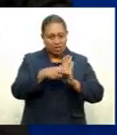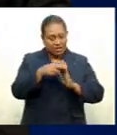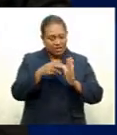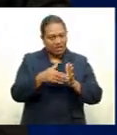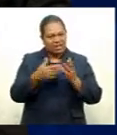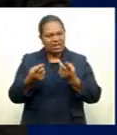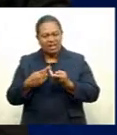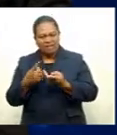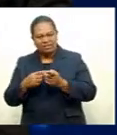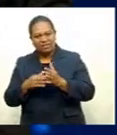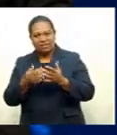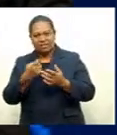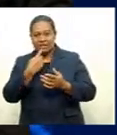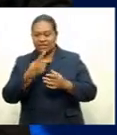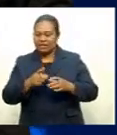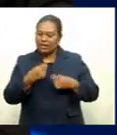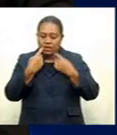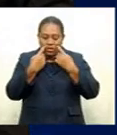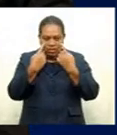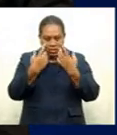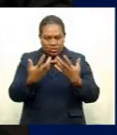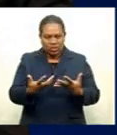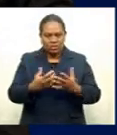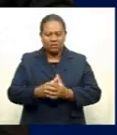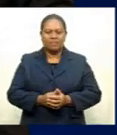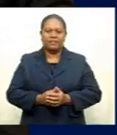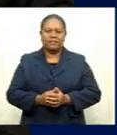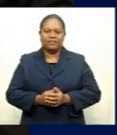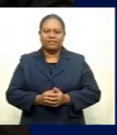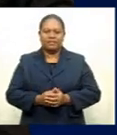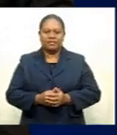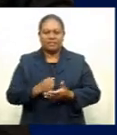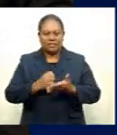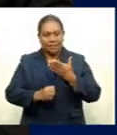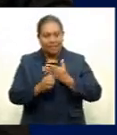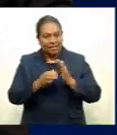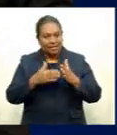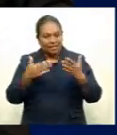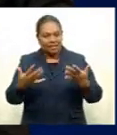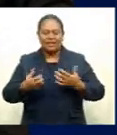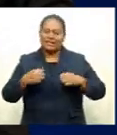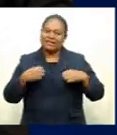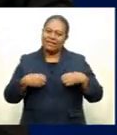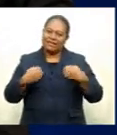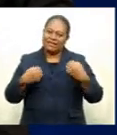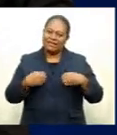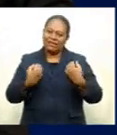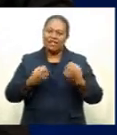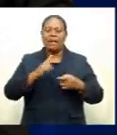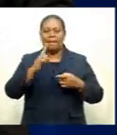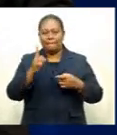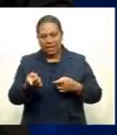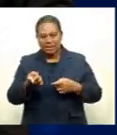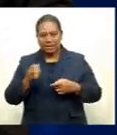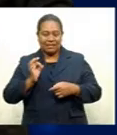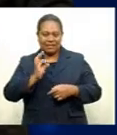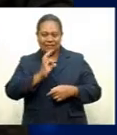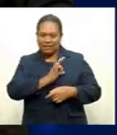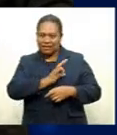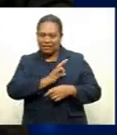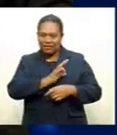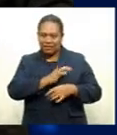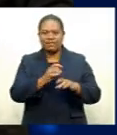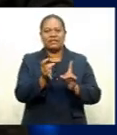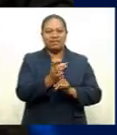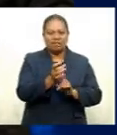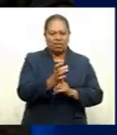Sofitel Resort have stated that even though they are on survival mode, the welfare of their staff is paramount.